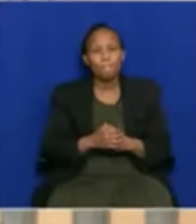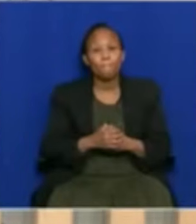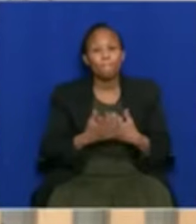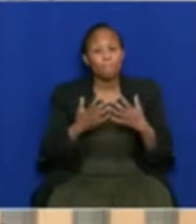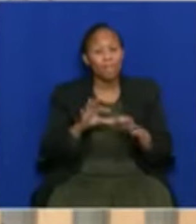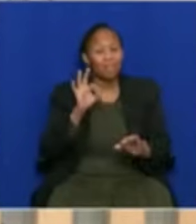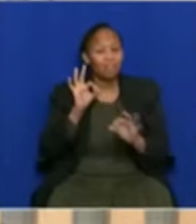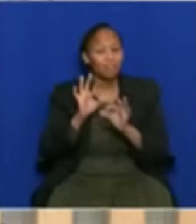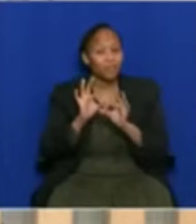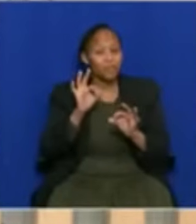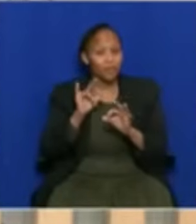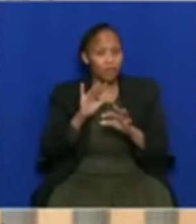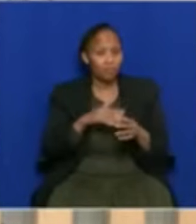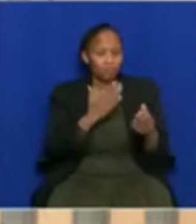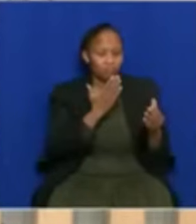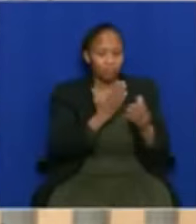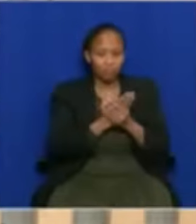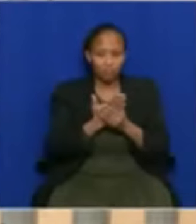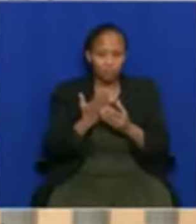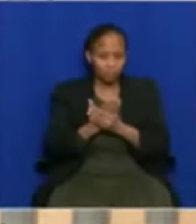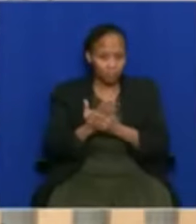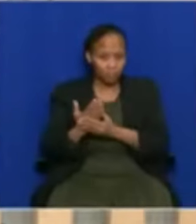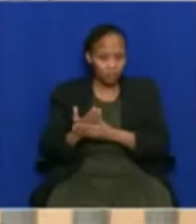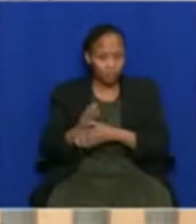Can I ask us to backtrack to 5,